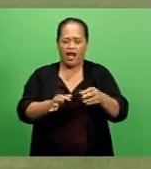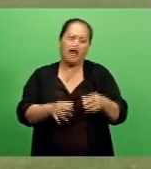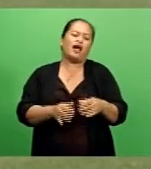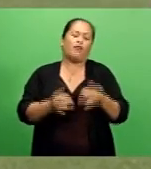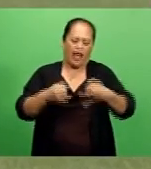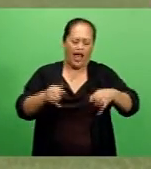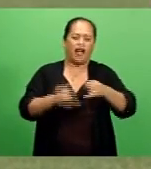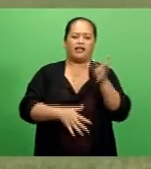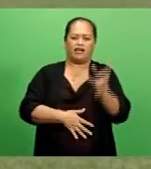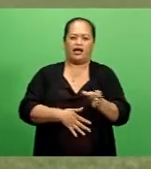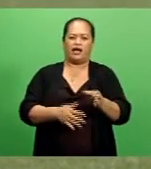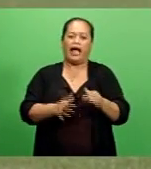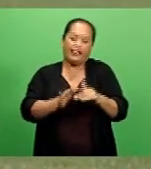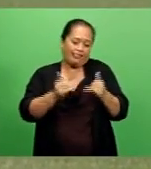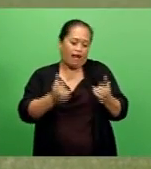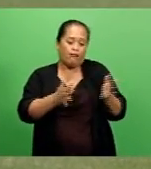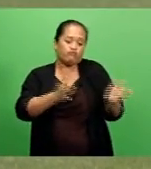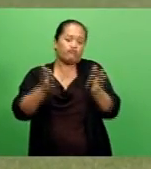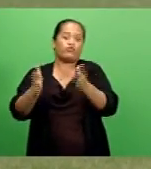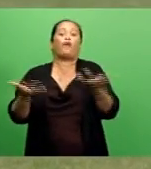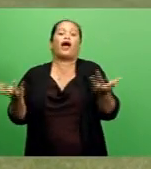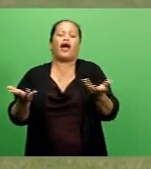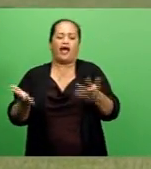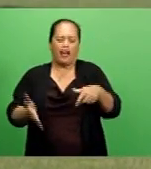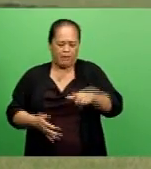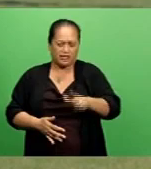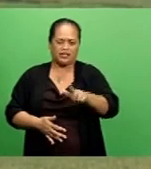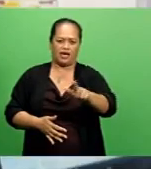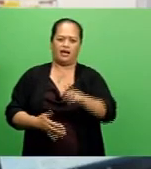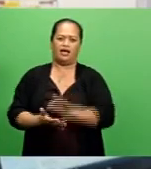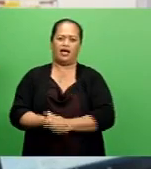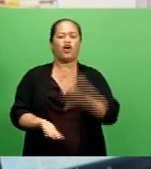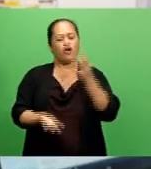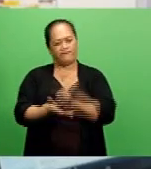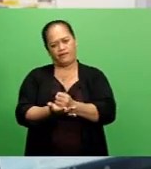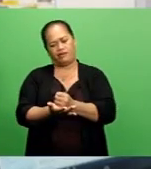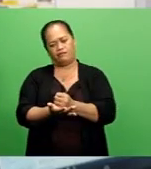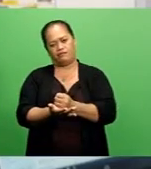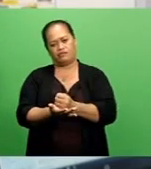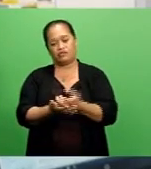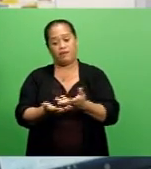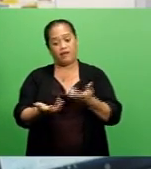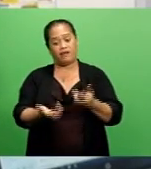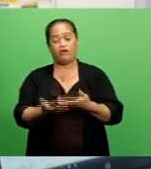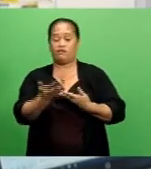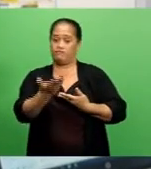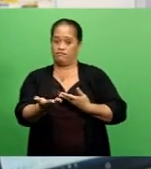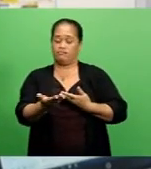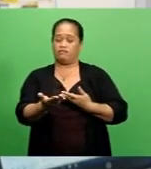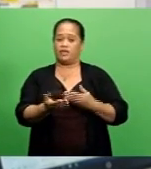Lombasa. That's the only thing we can confirm. Apart from most of